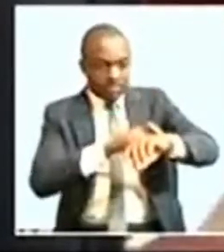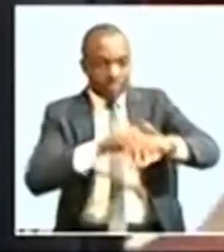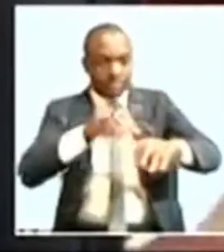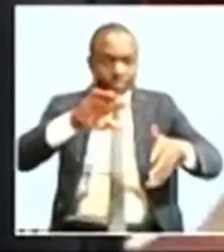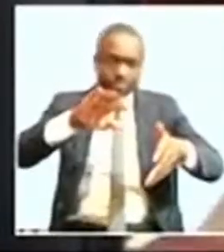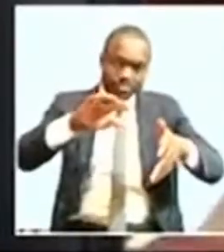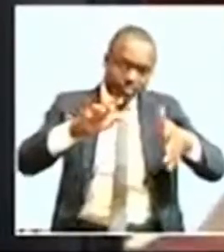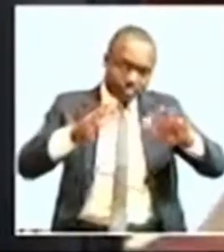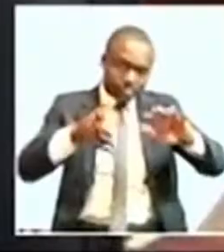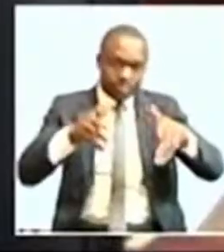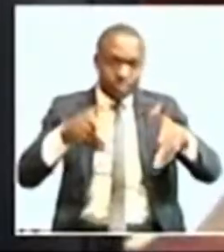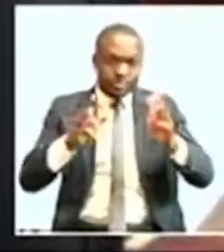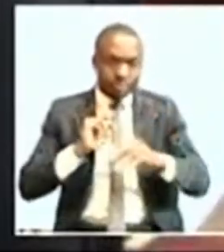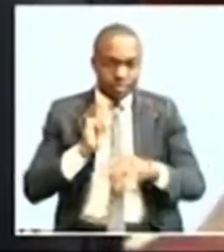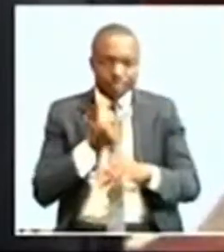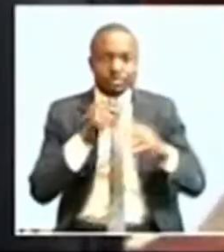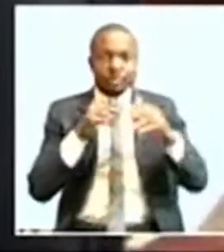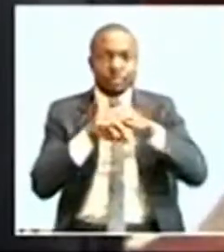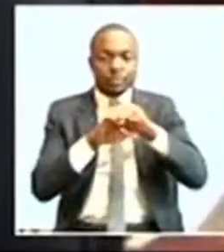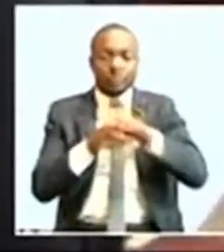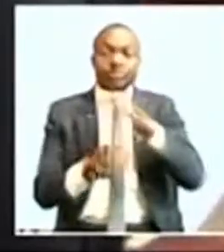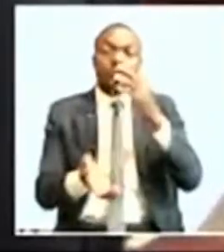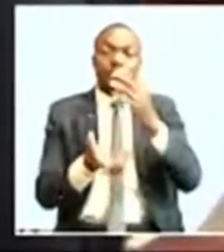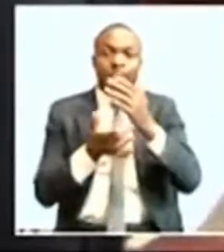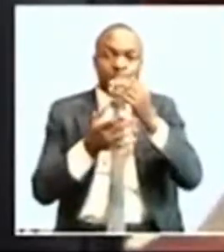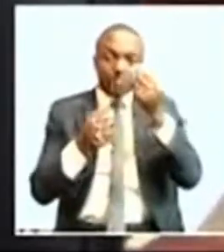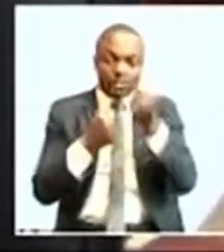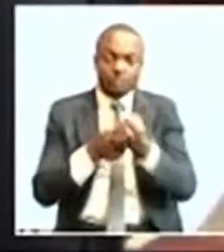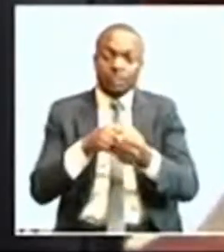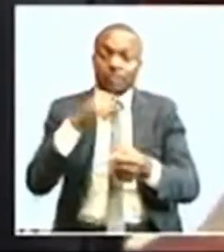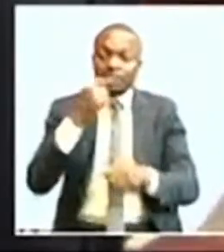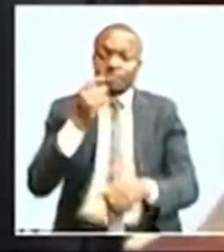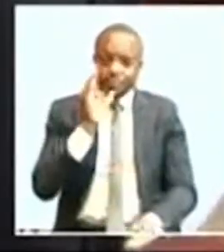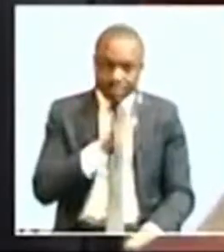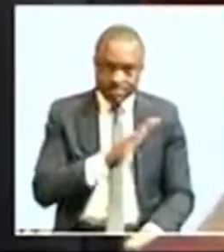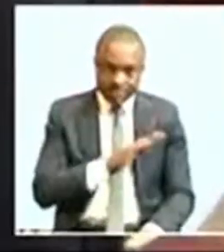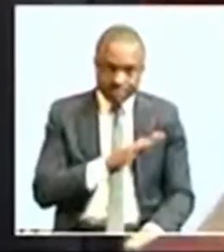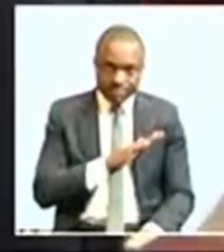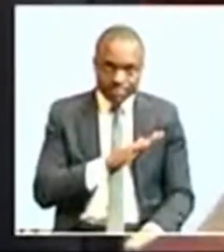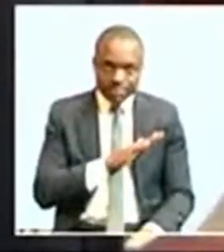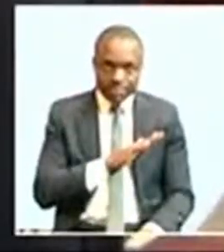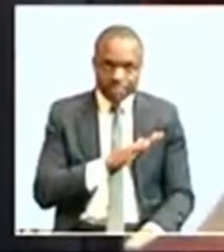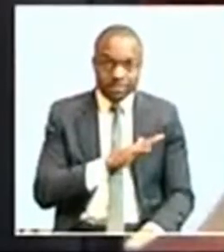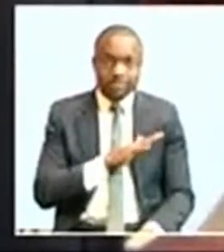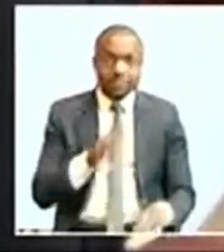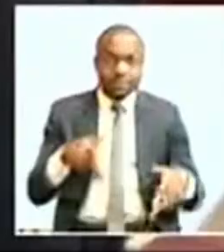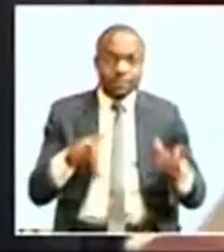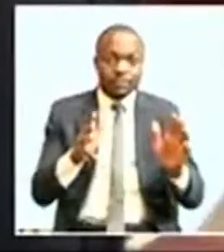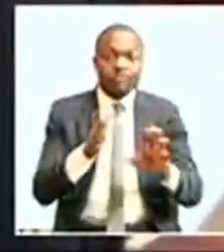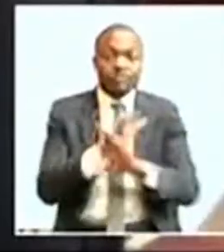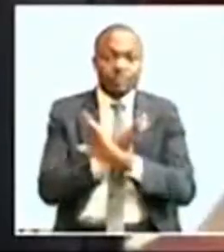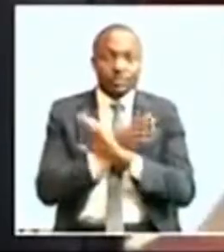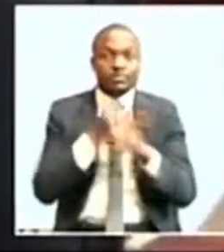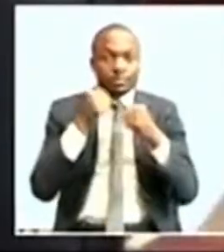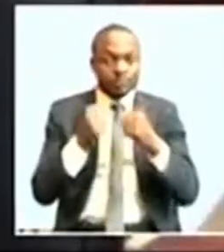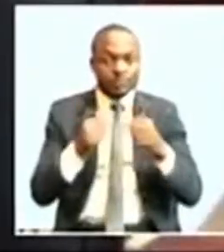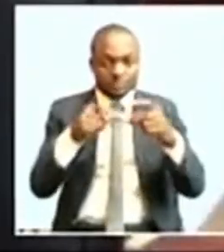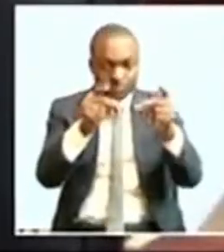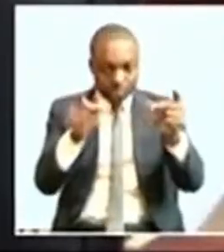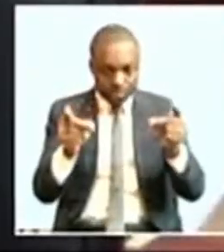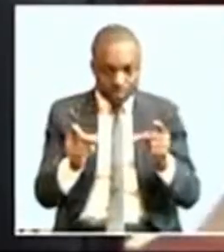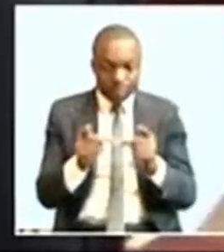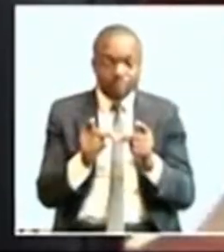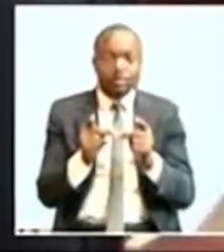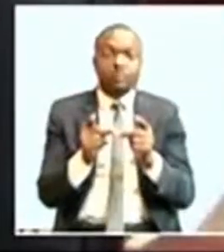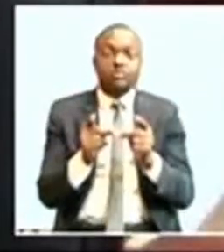and enable us to access technical support, as I had stated earlier. It will enable Zambia to strengthen its position in global